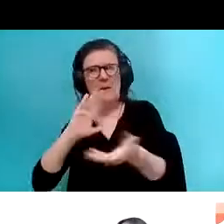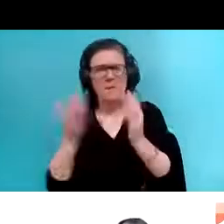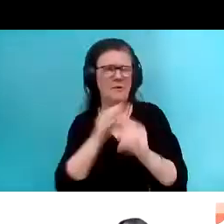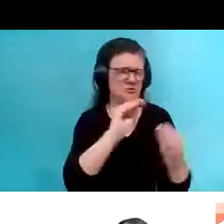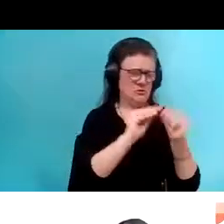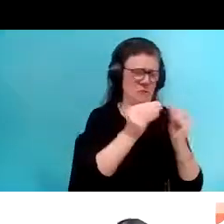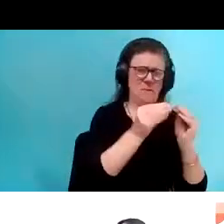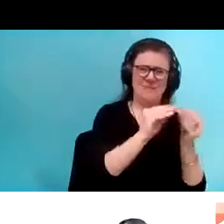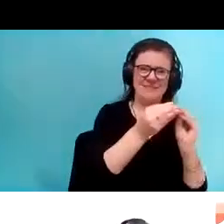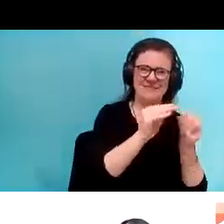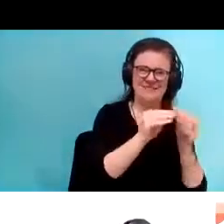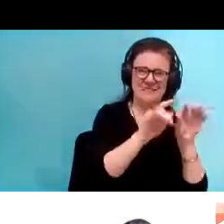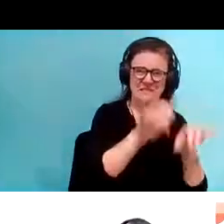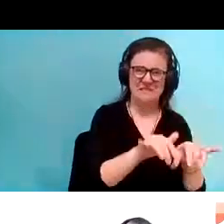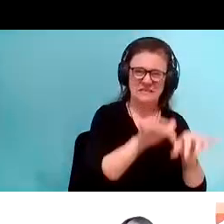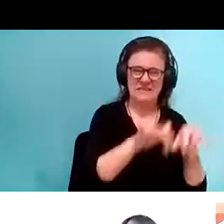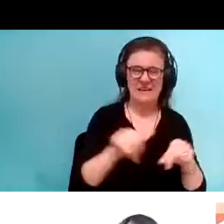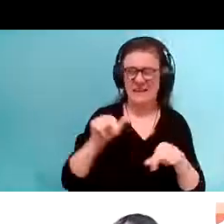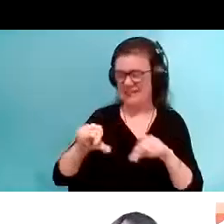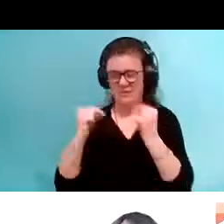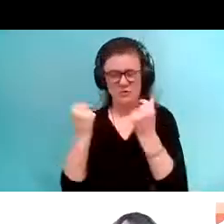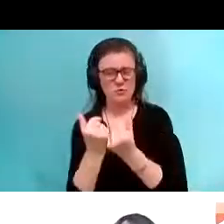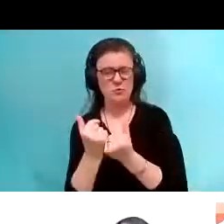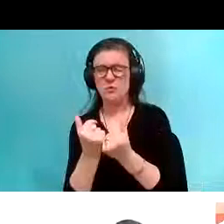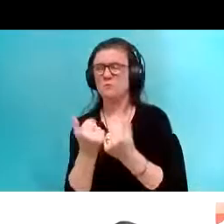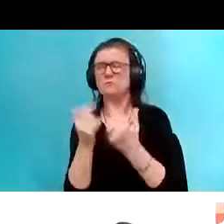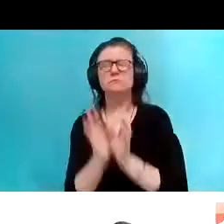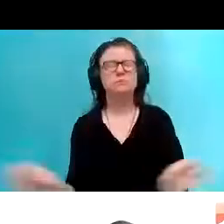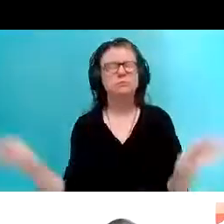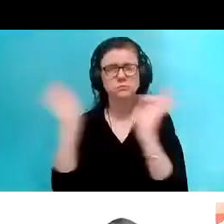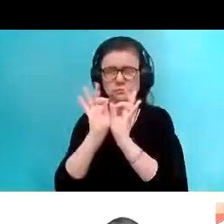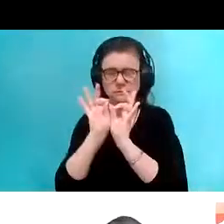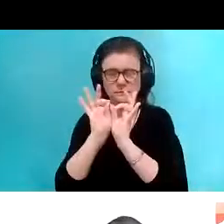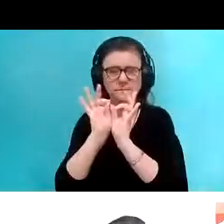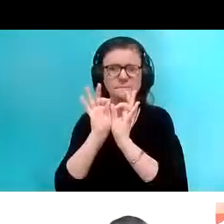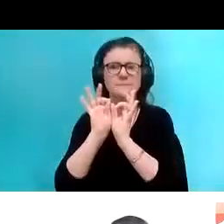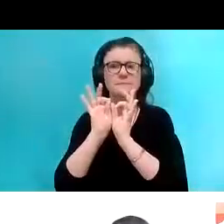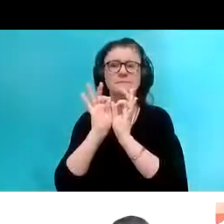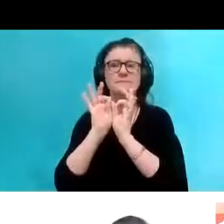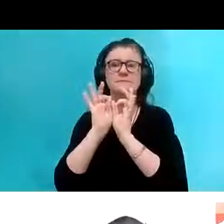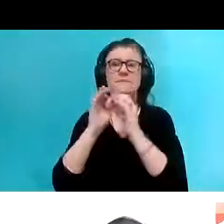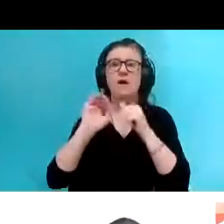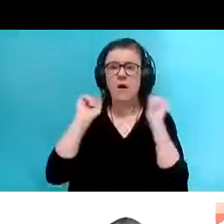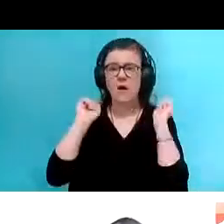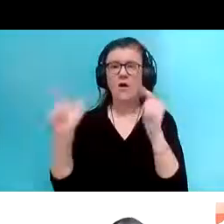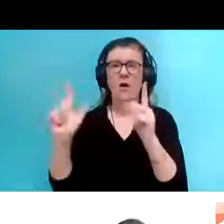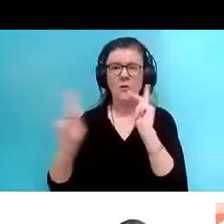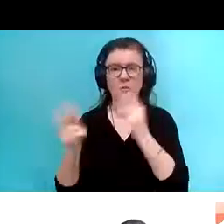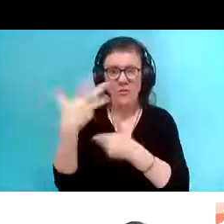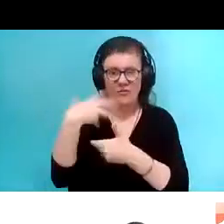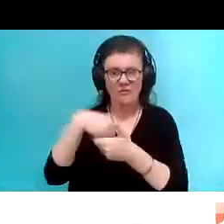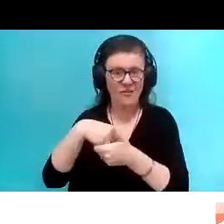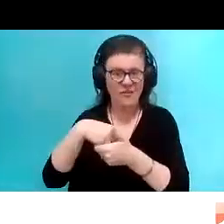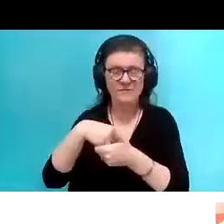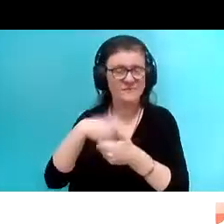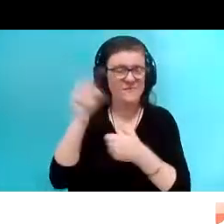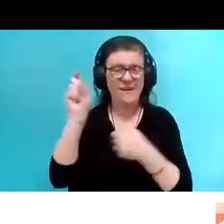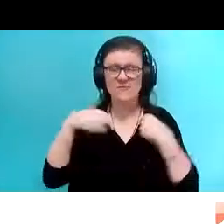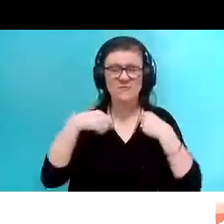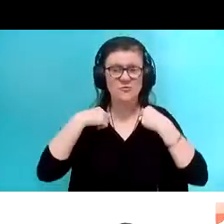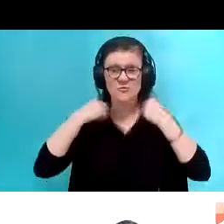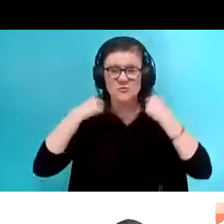which is why this group is absolutely vital. We need to bring the stakeholders together, like Alex was saying,